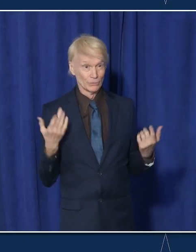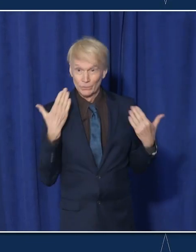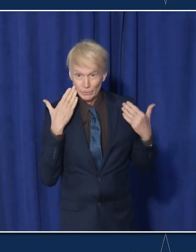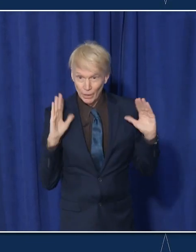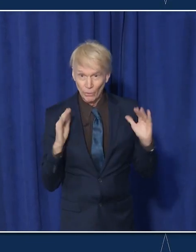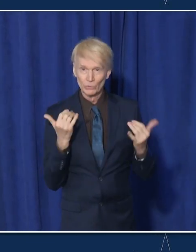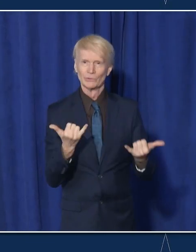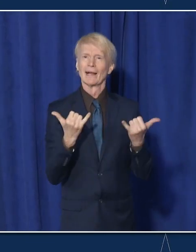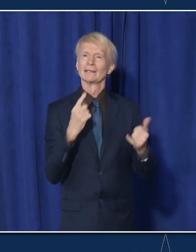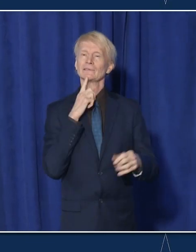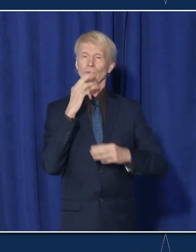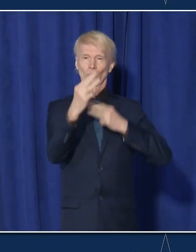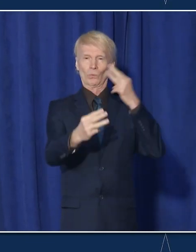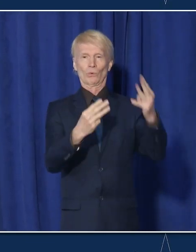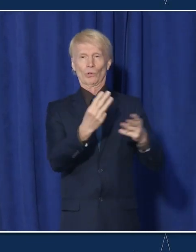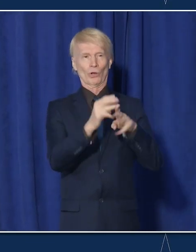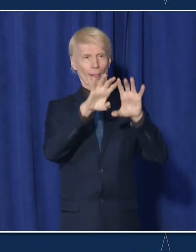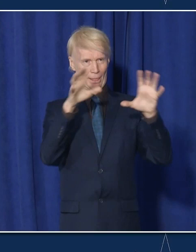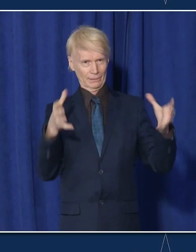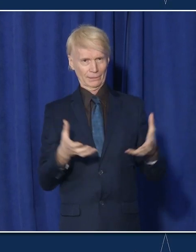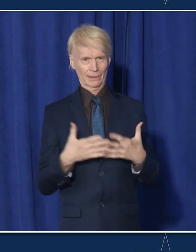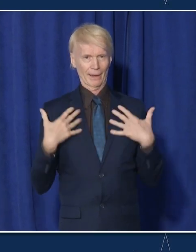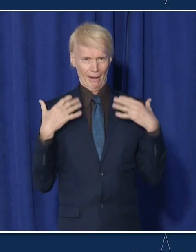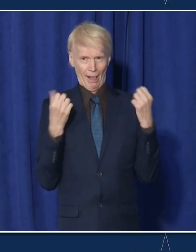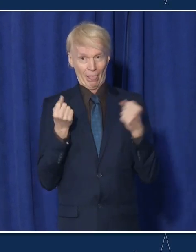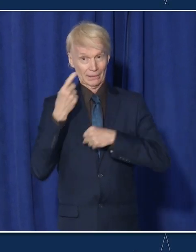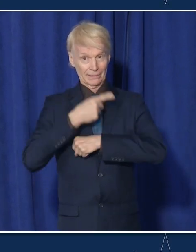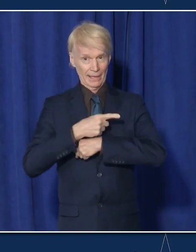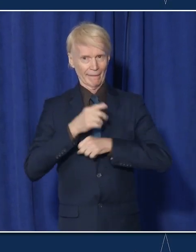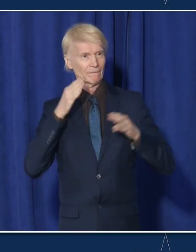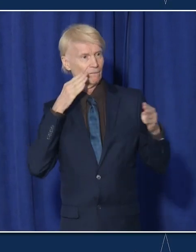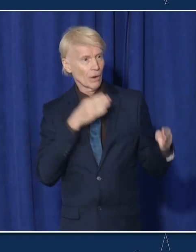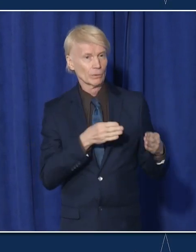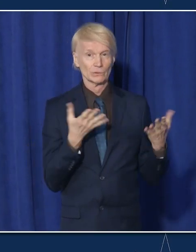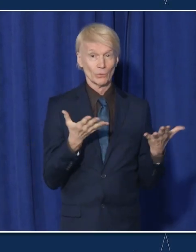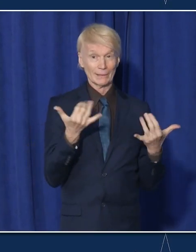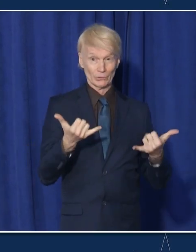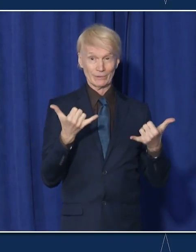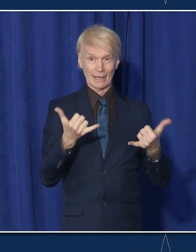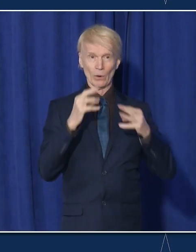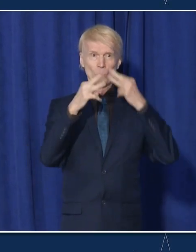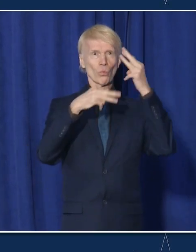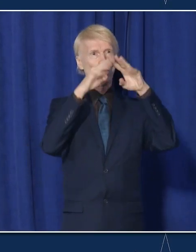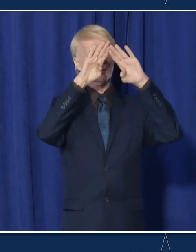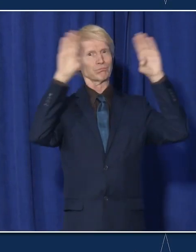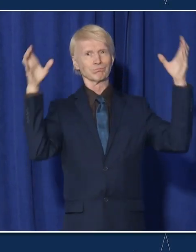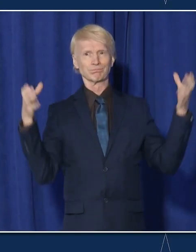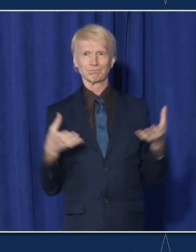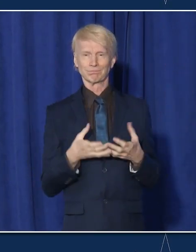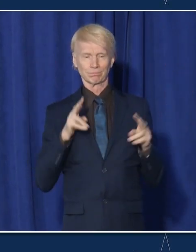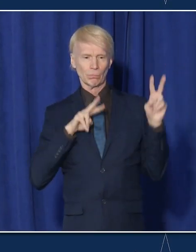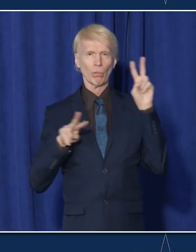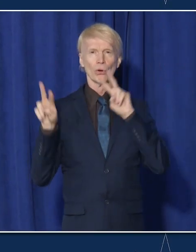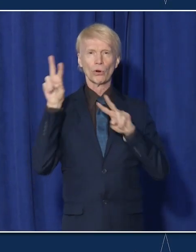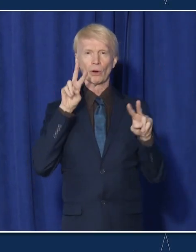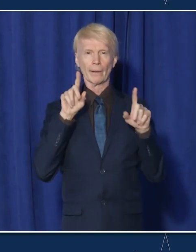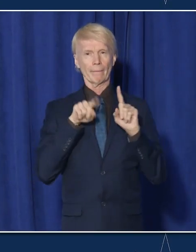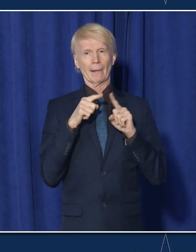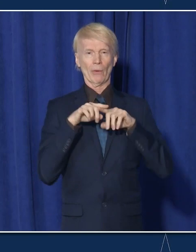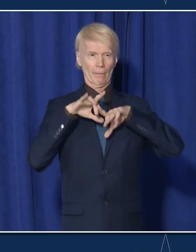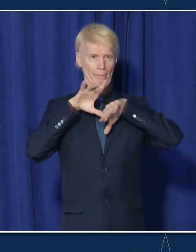actually World Health Day. There's a focus around the world on health. At the world level, really a lot of looking at